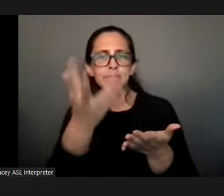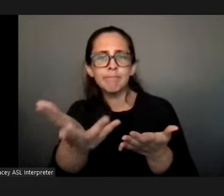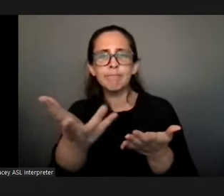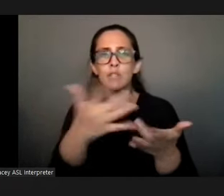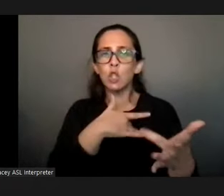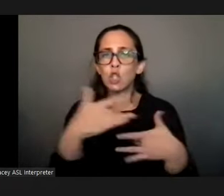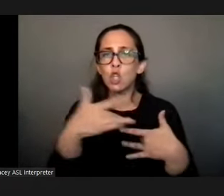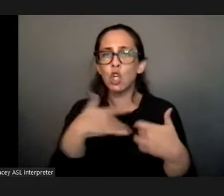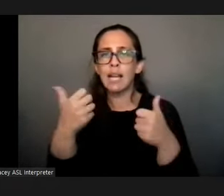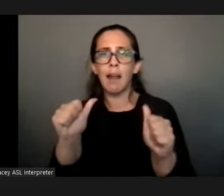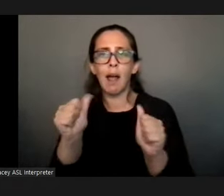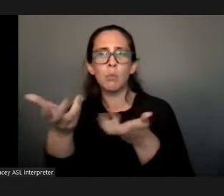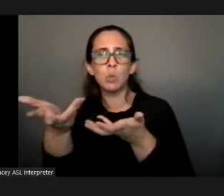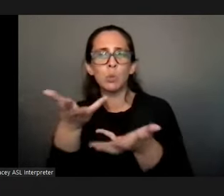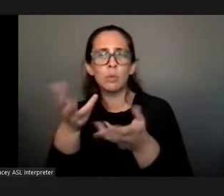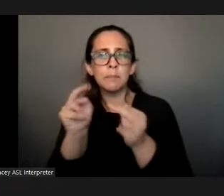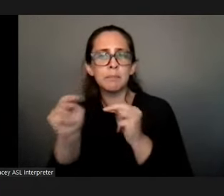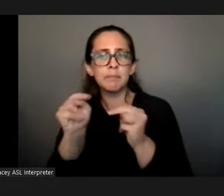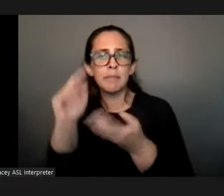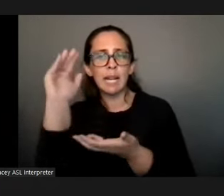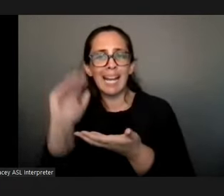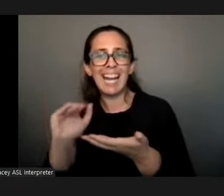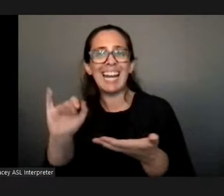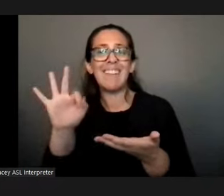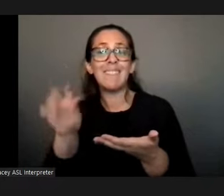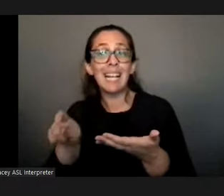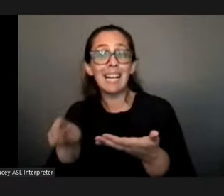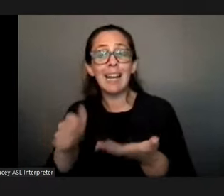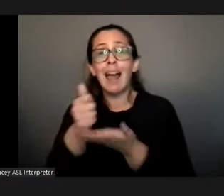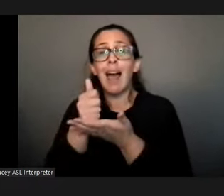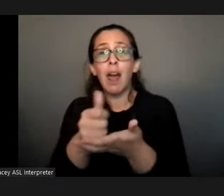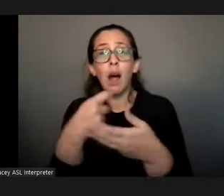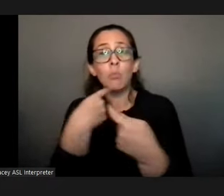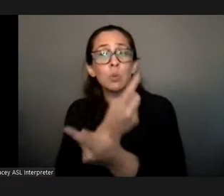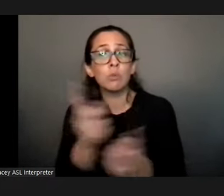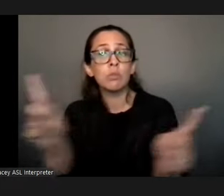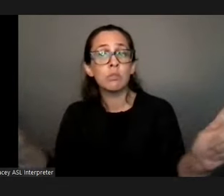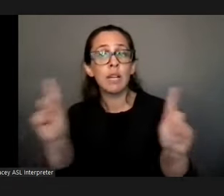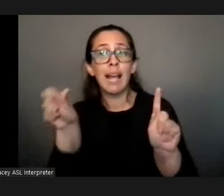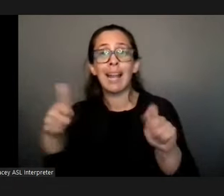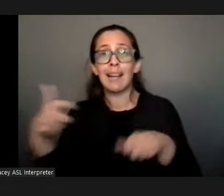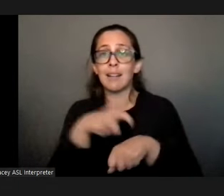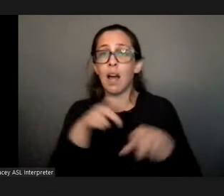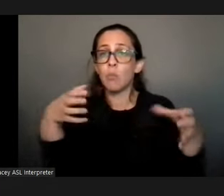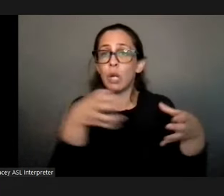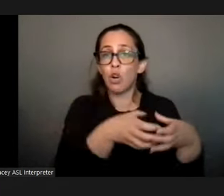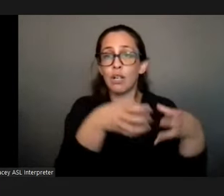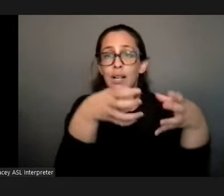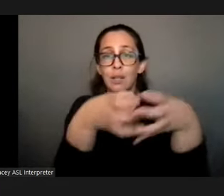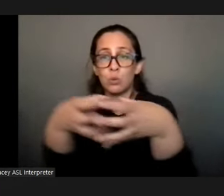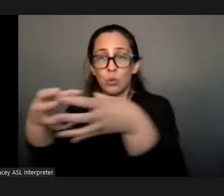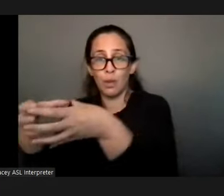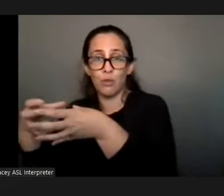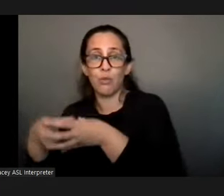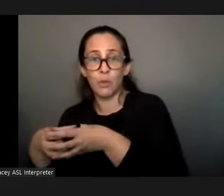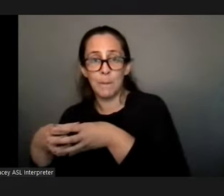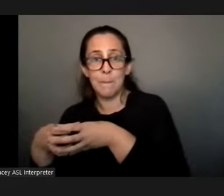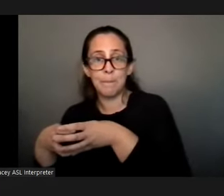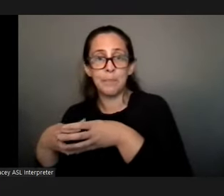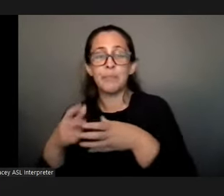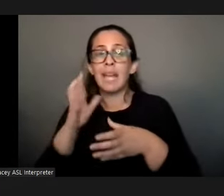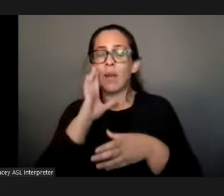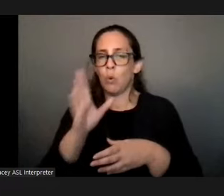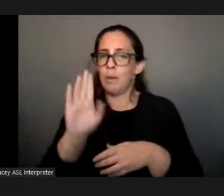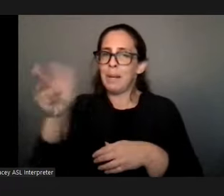and help to ensure information is circulated as widely as possible to the larger communities. The technical advisory group will be by